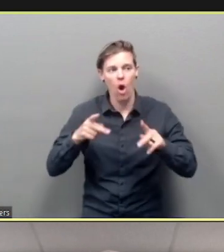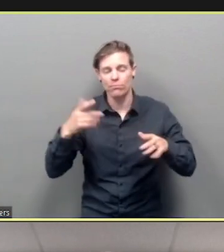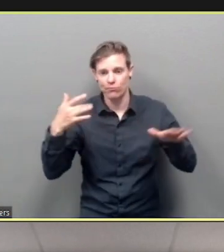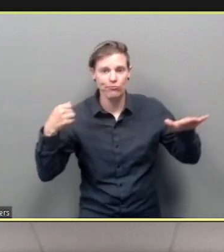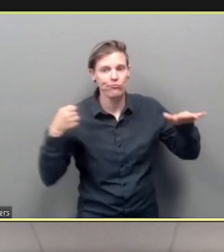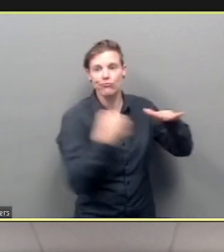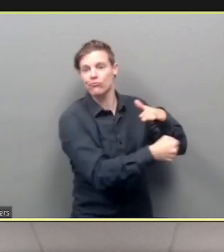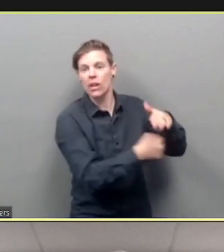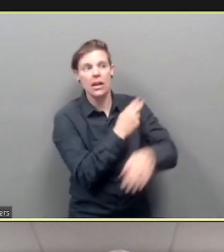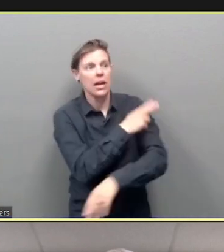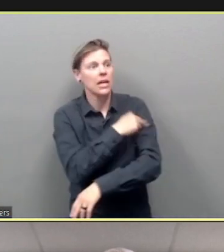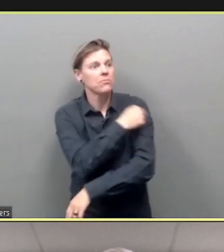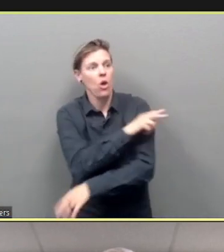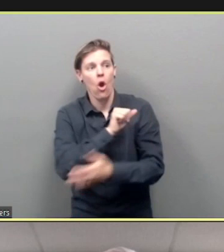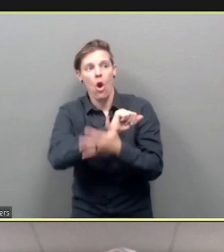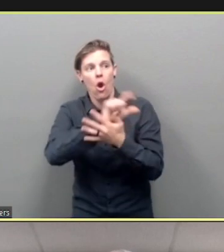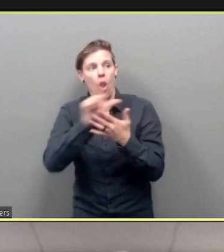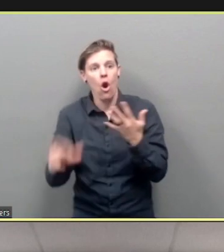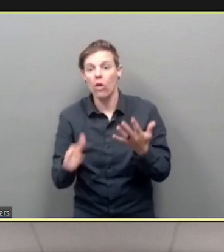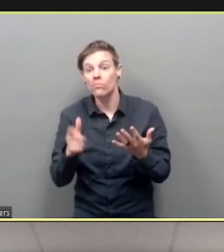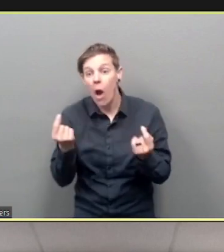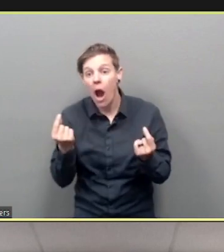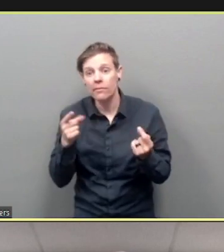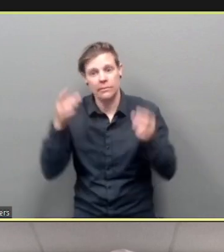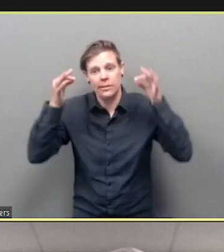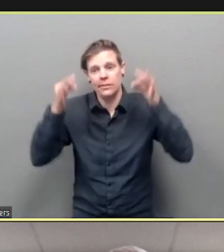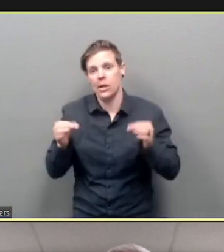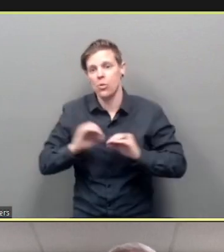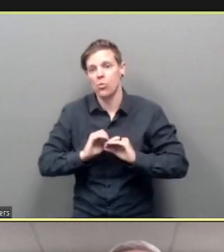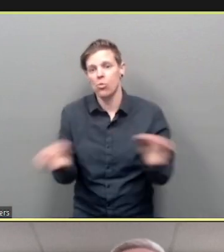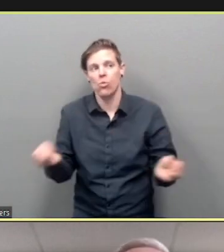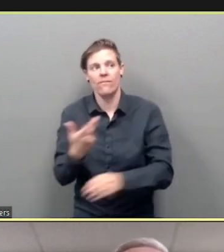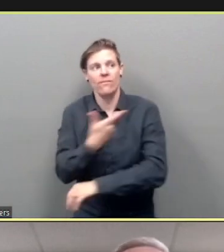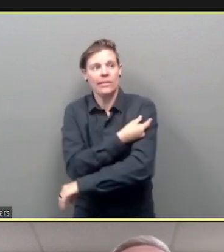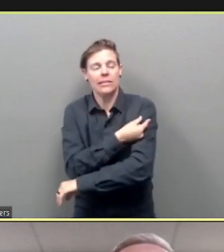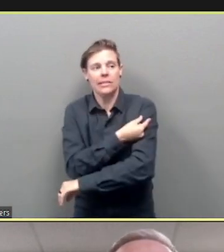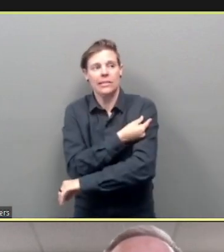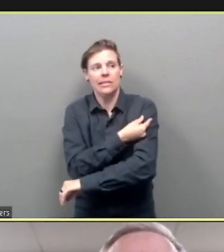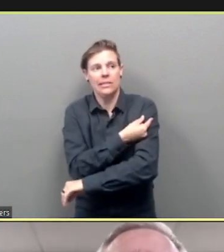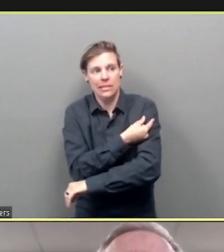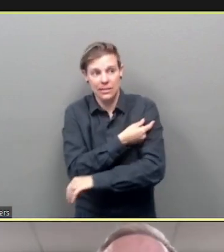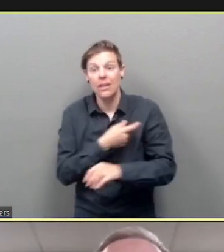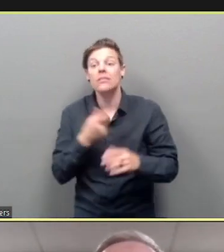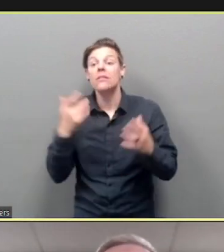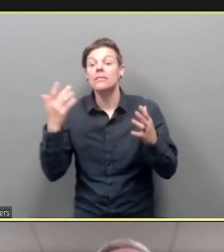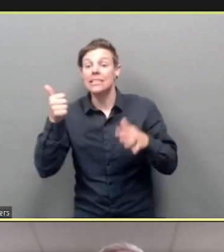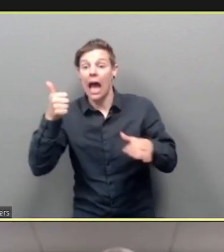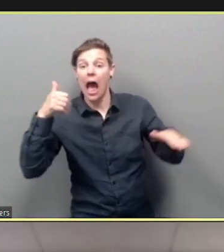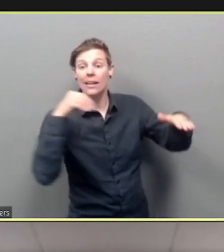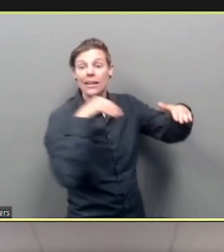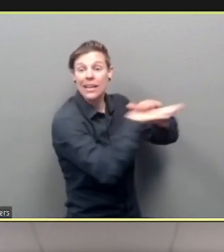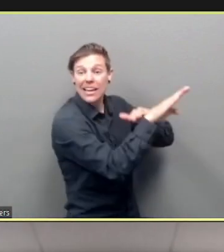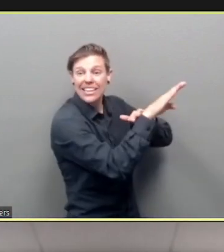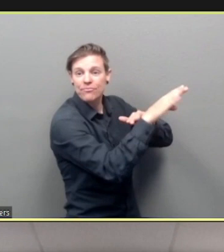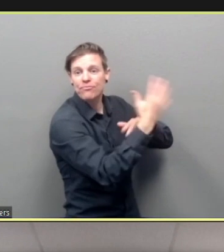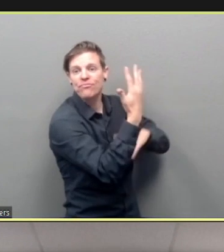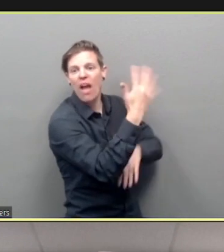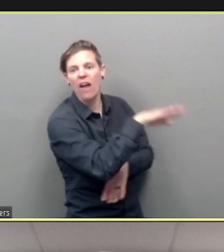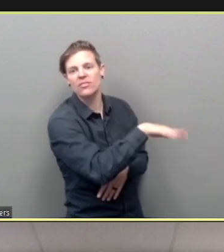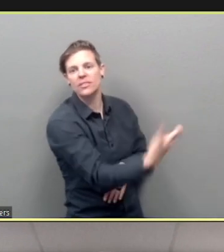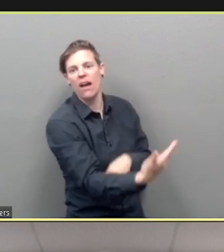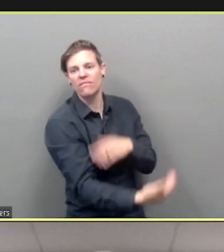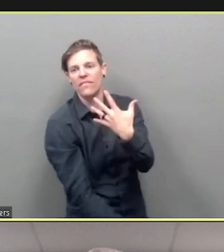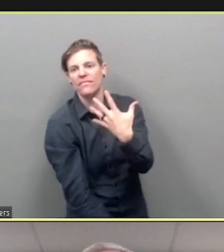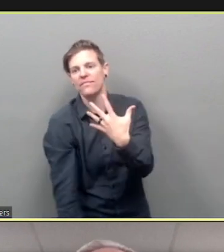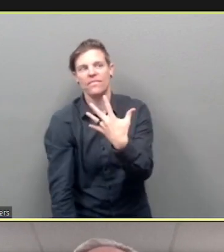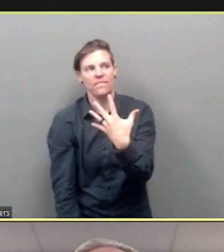them unvaccinated, 5 of them have died. And so imagine that kind of trauma to the